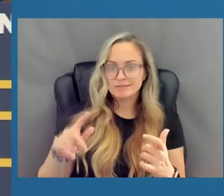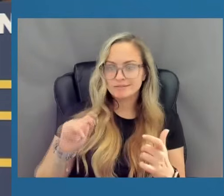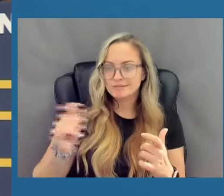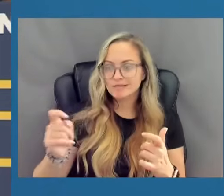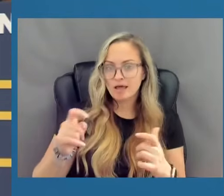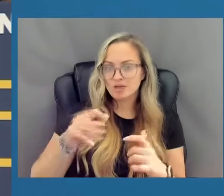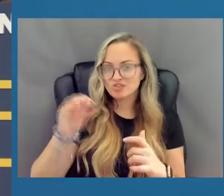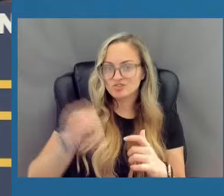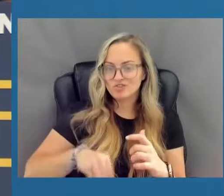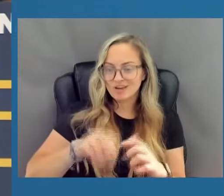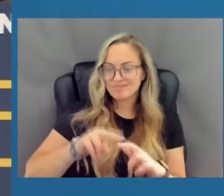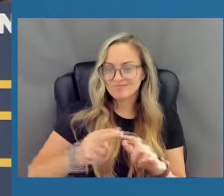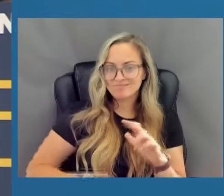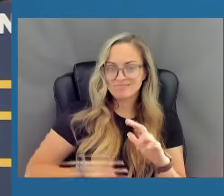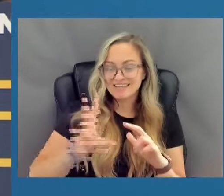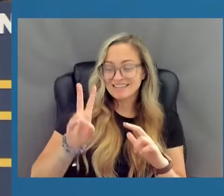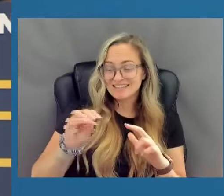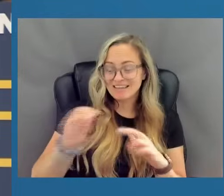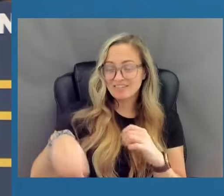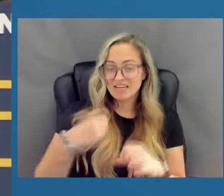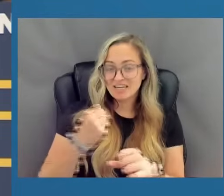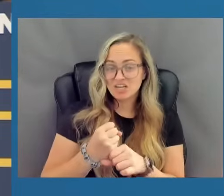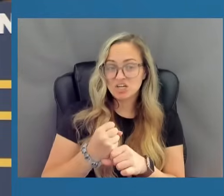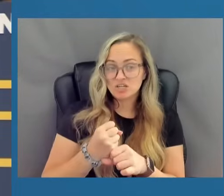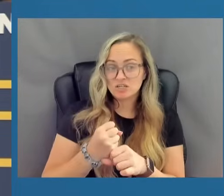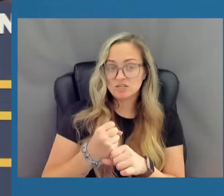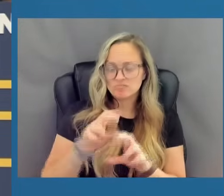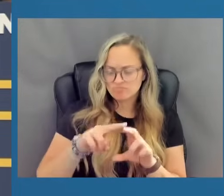70 years. Start reducing your taxes.